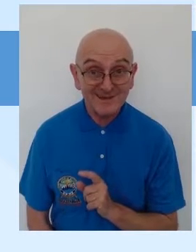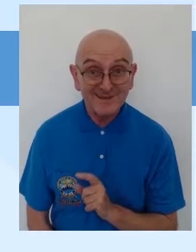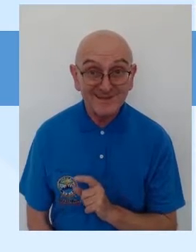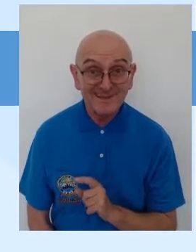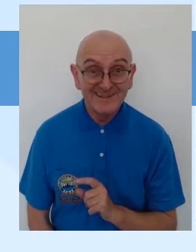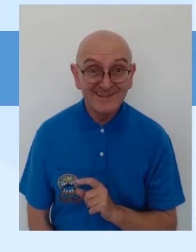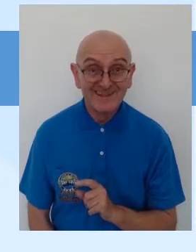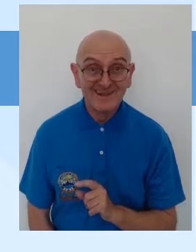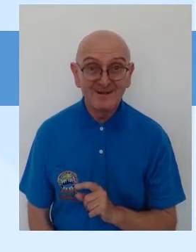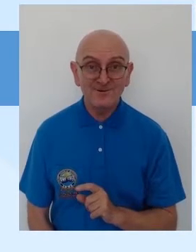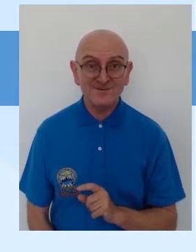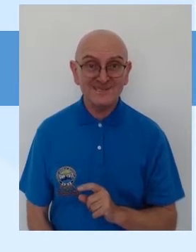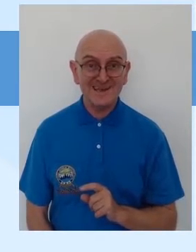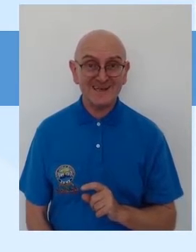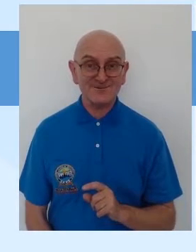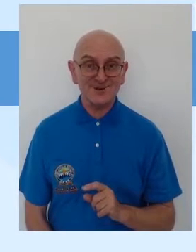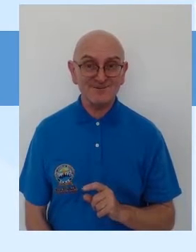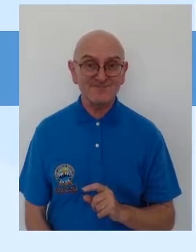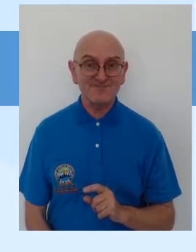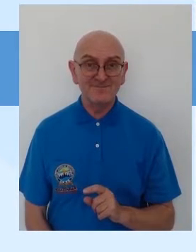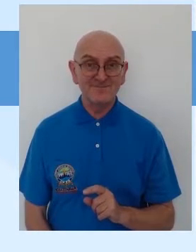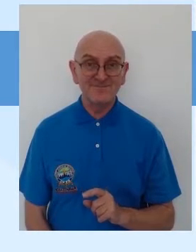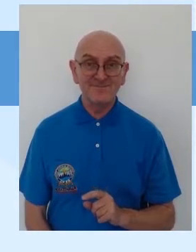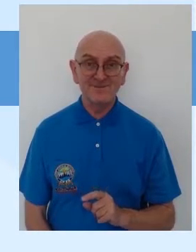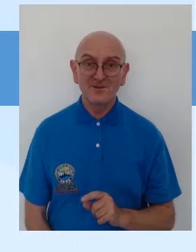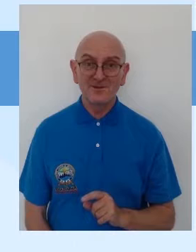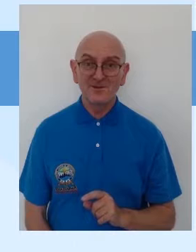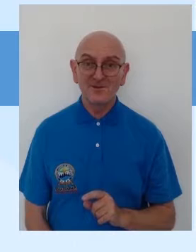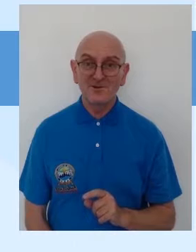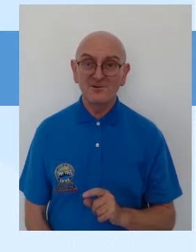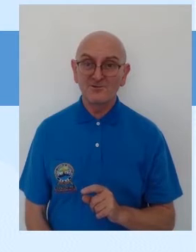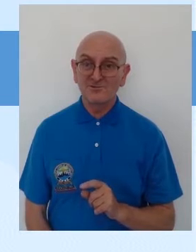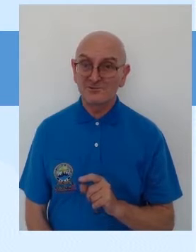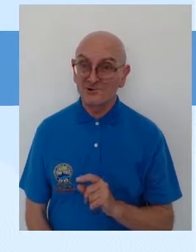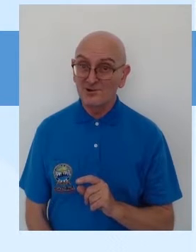D-up. What's the next one?